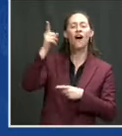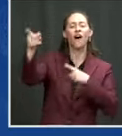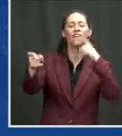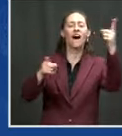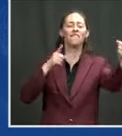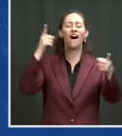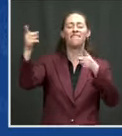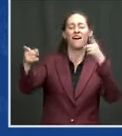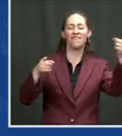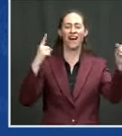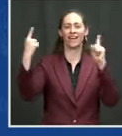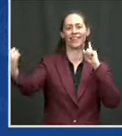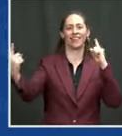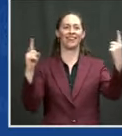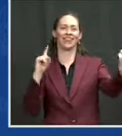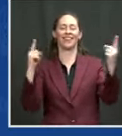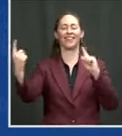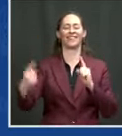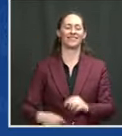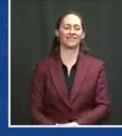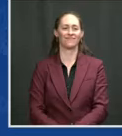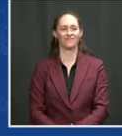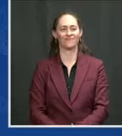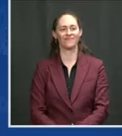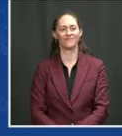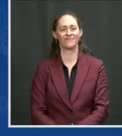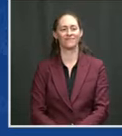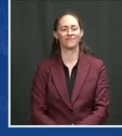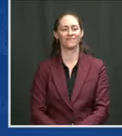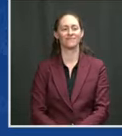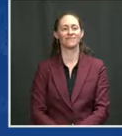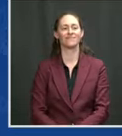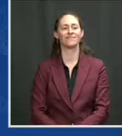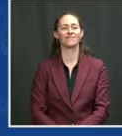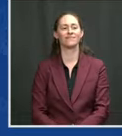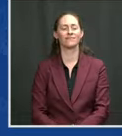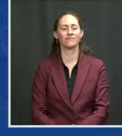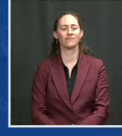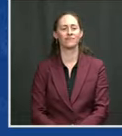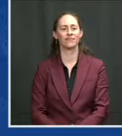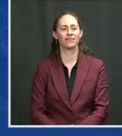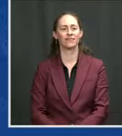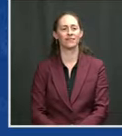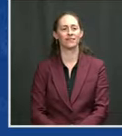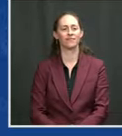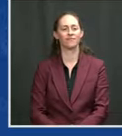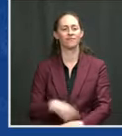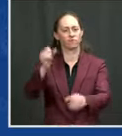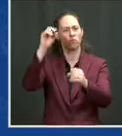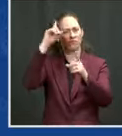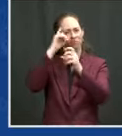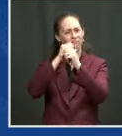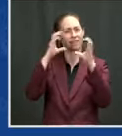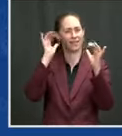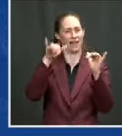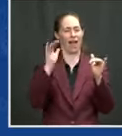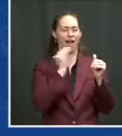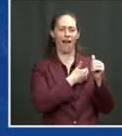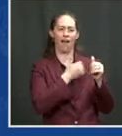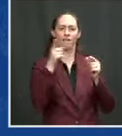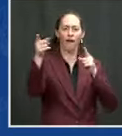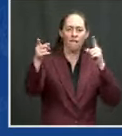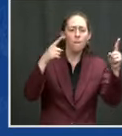and age are our big challenges. When we began this massive logistical undertaking, getting vaccines into arms, we